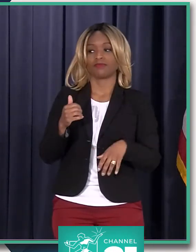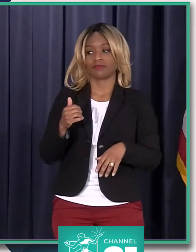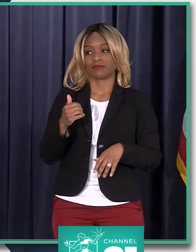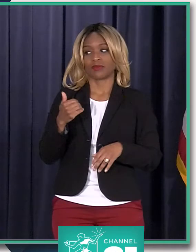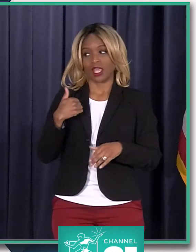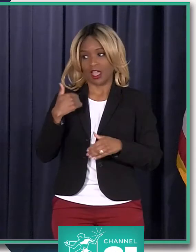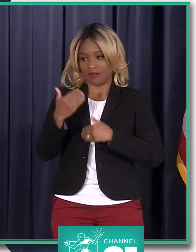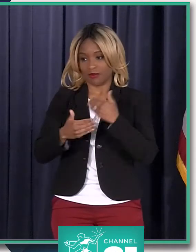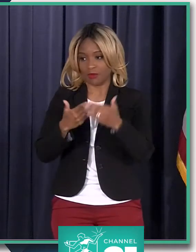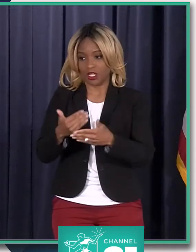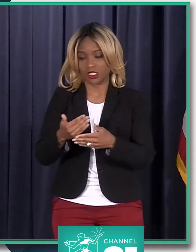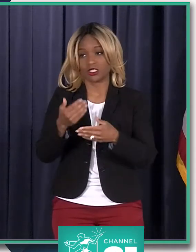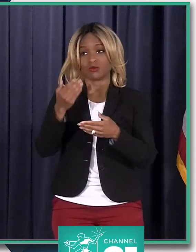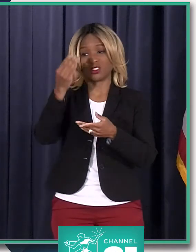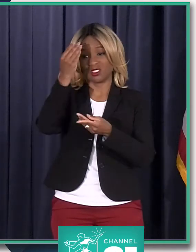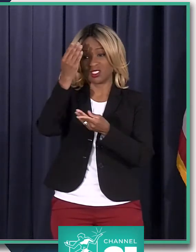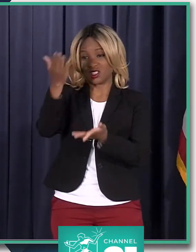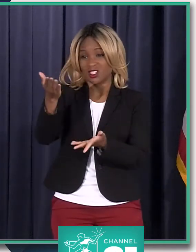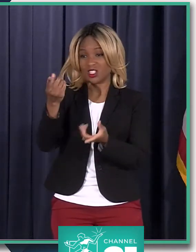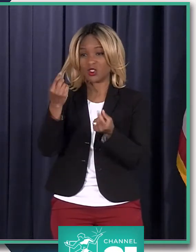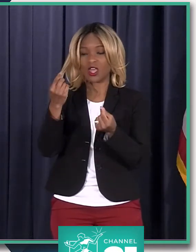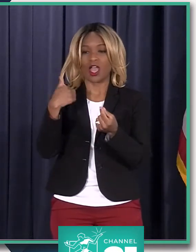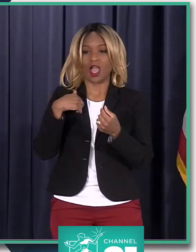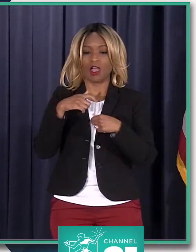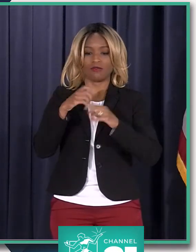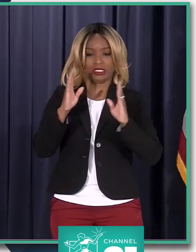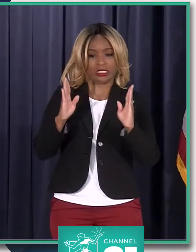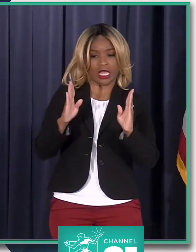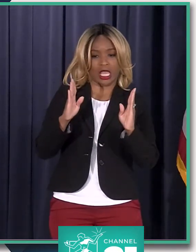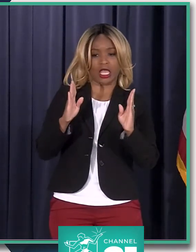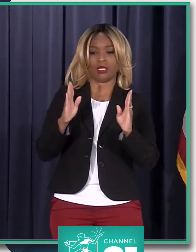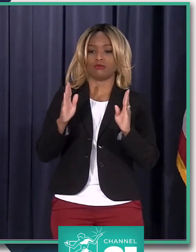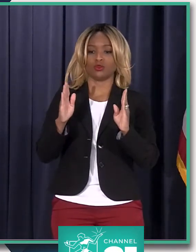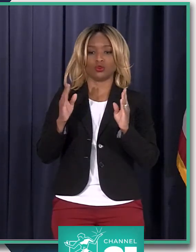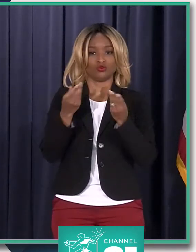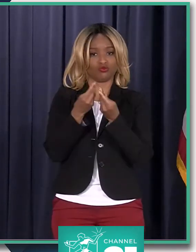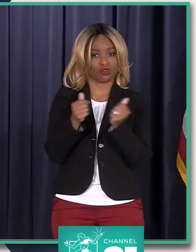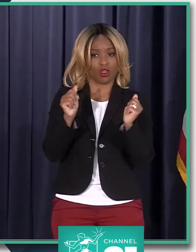on notice they're in breach of contract, they have a period of time to cure that.